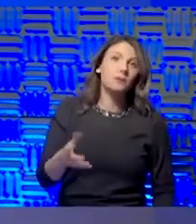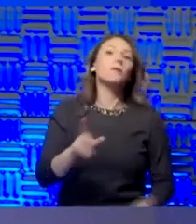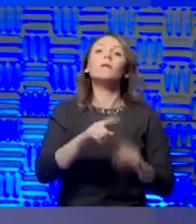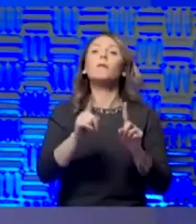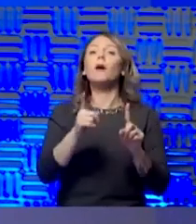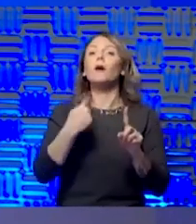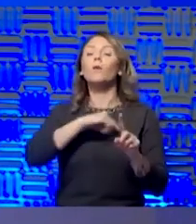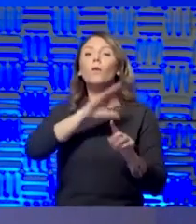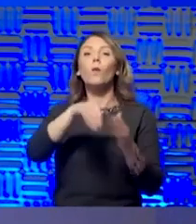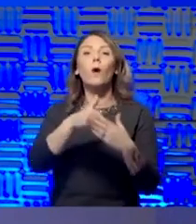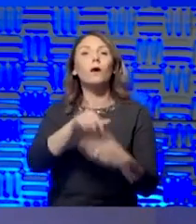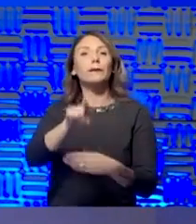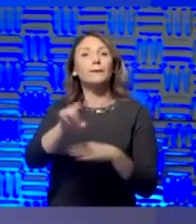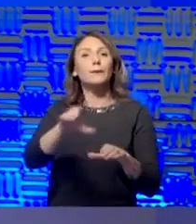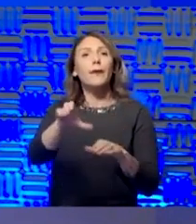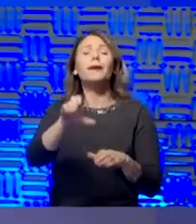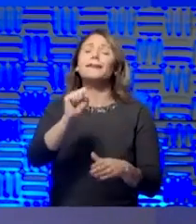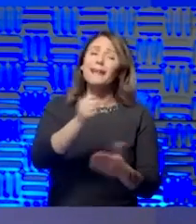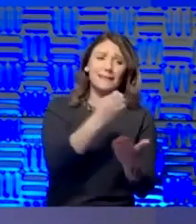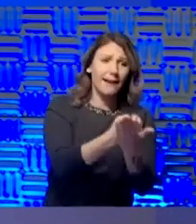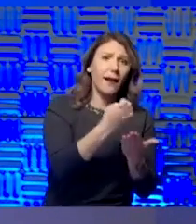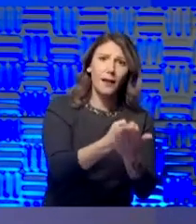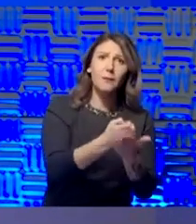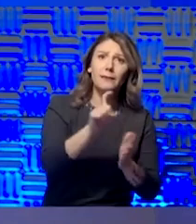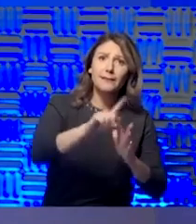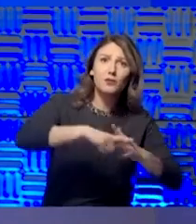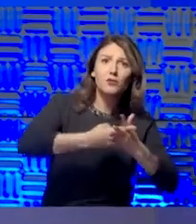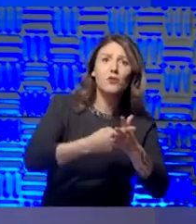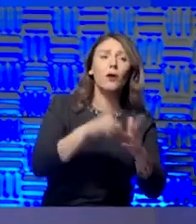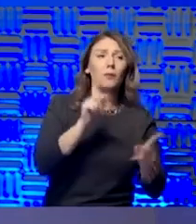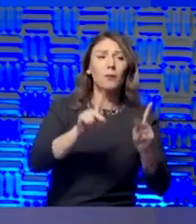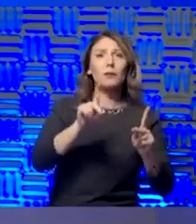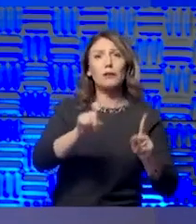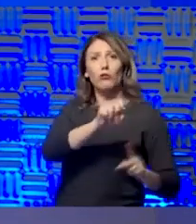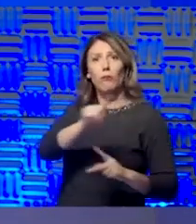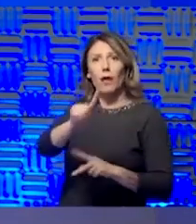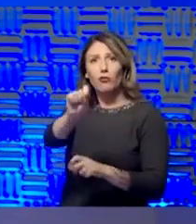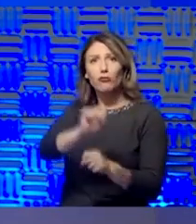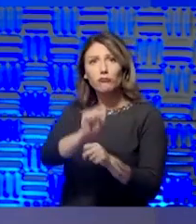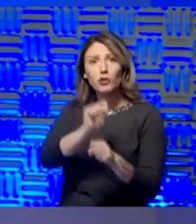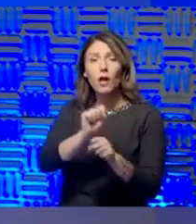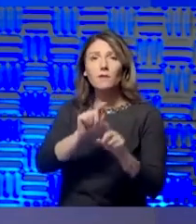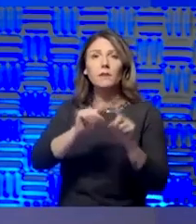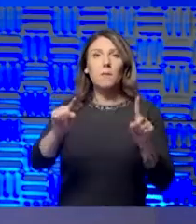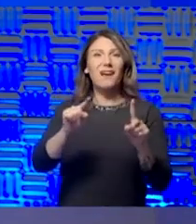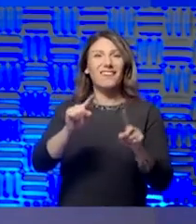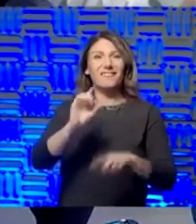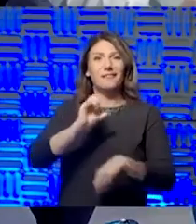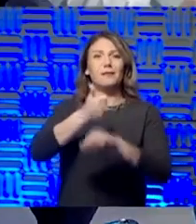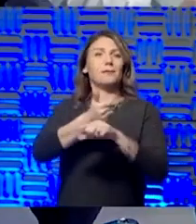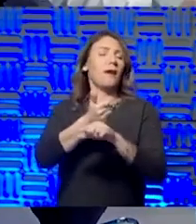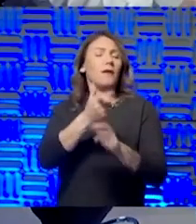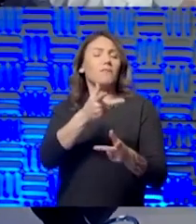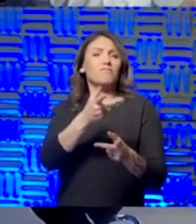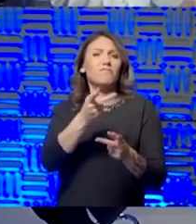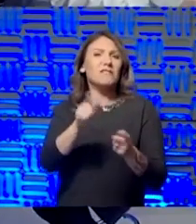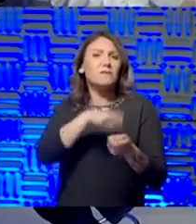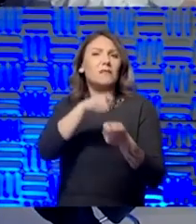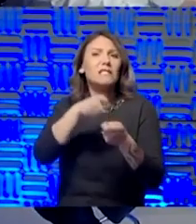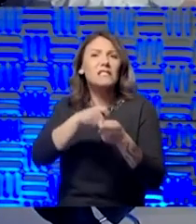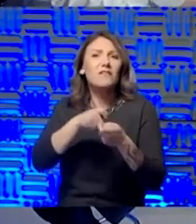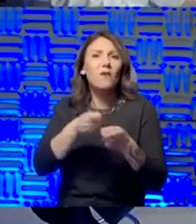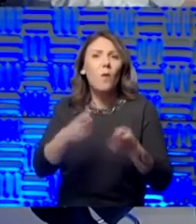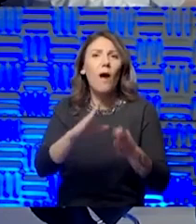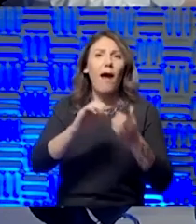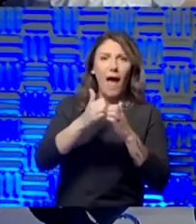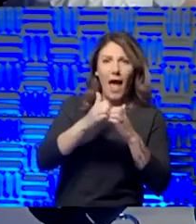to do that. The economy does need to get back on. People need to get back to their jobs, but it has to be in a thoughtful manner. So now I'm going to turn to Damien really quick, because this